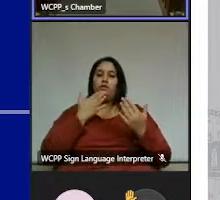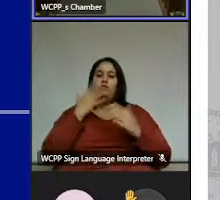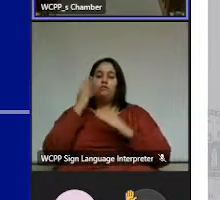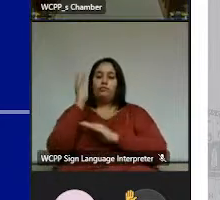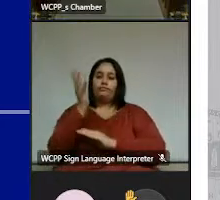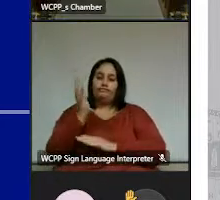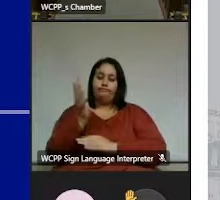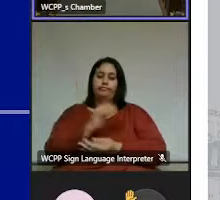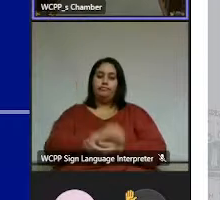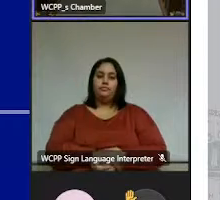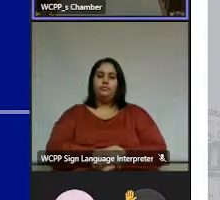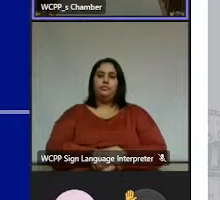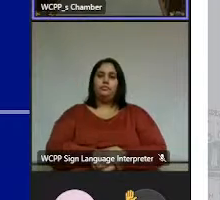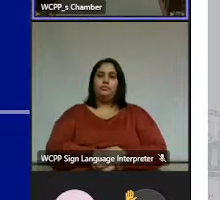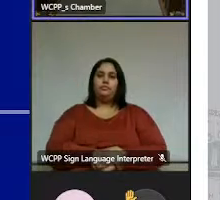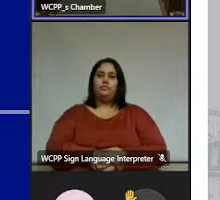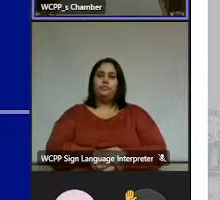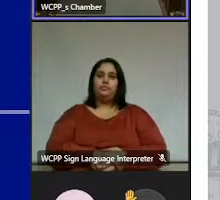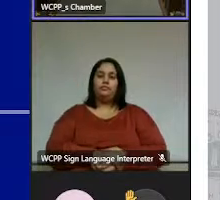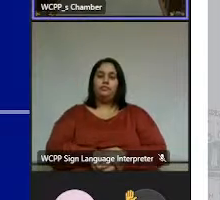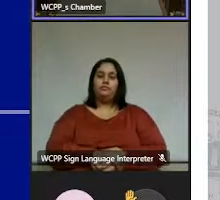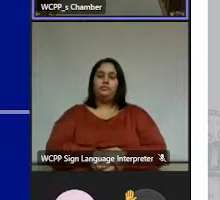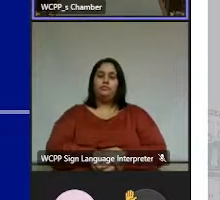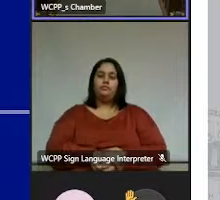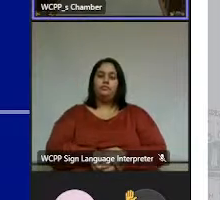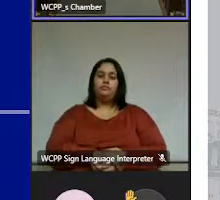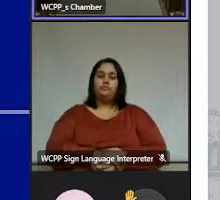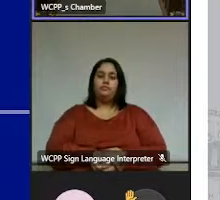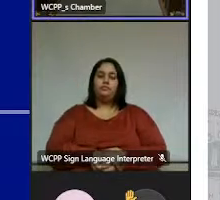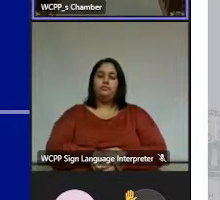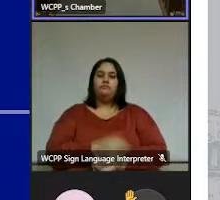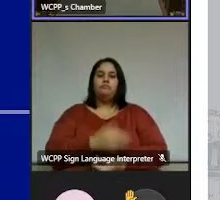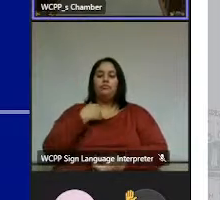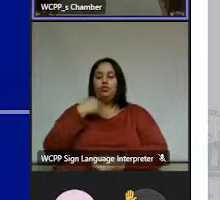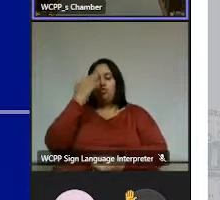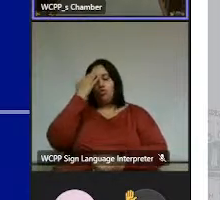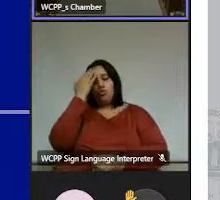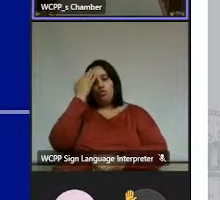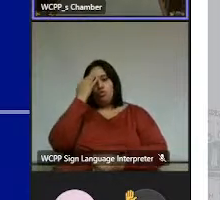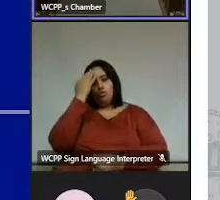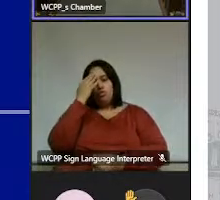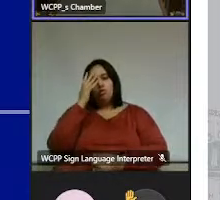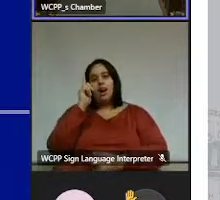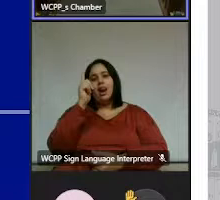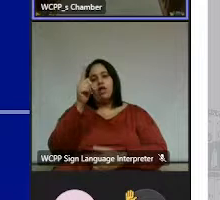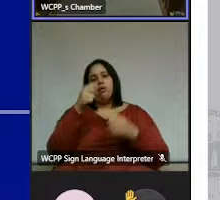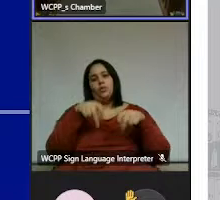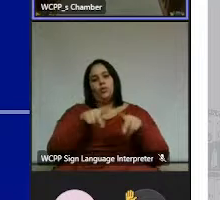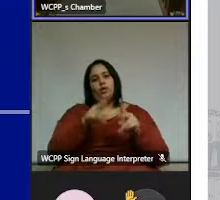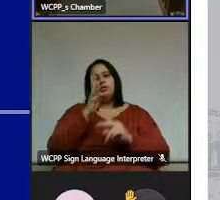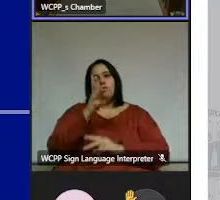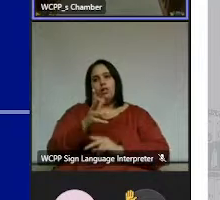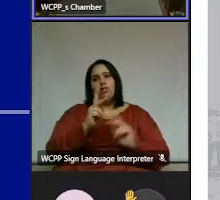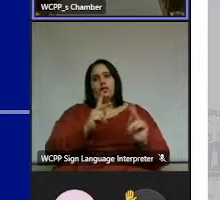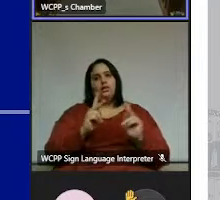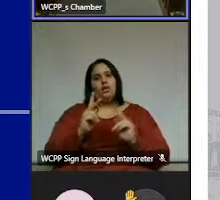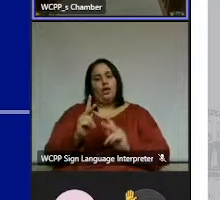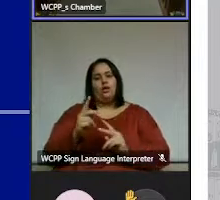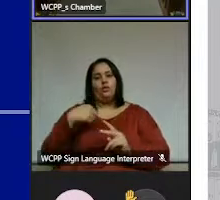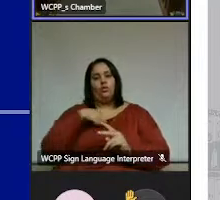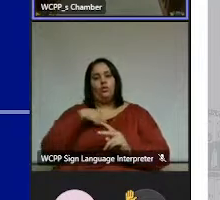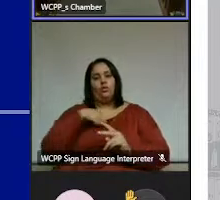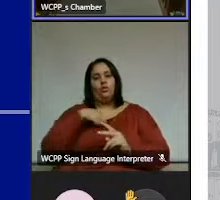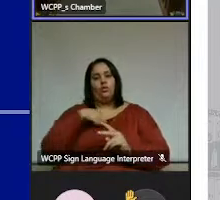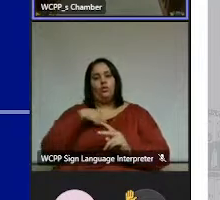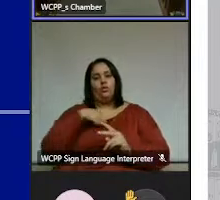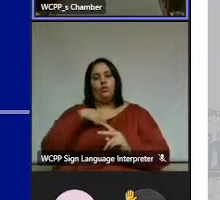presentation. I believe that there will be an opportunity later on for us as well to engage